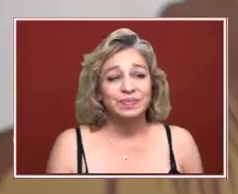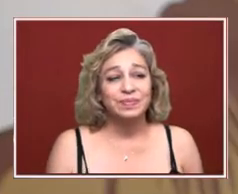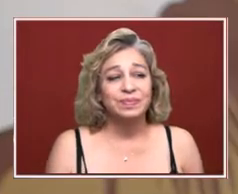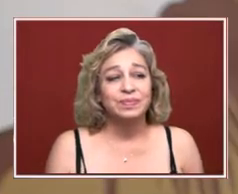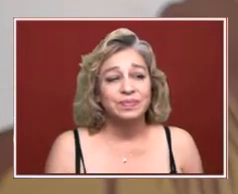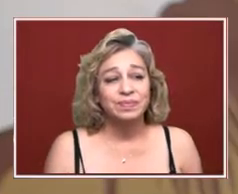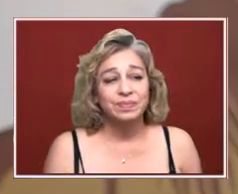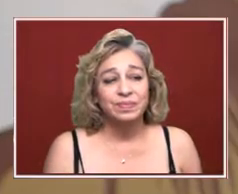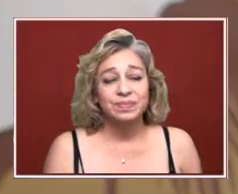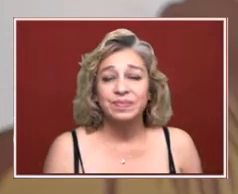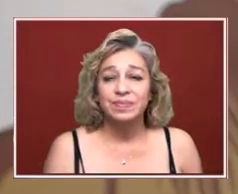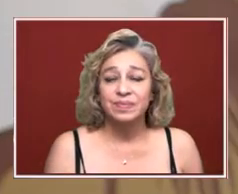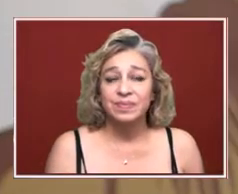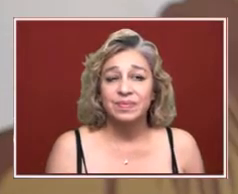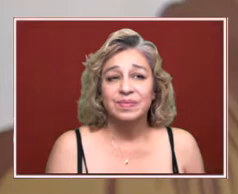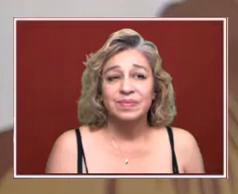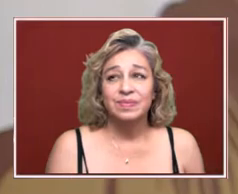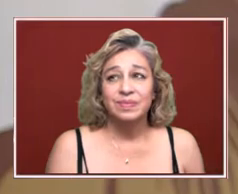Este año,